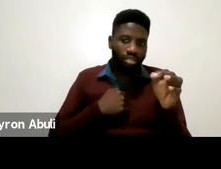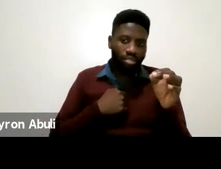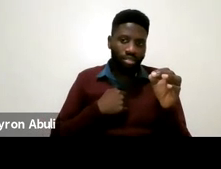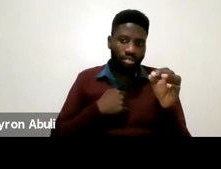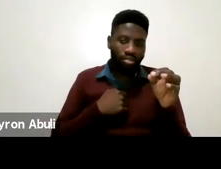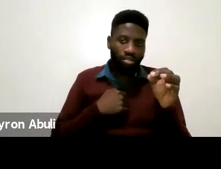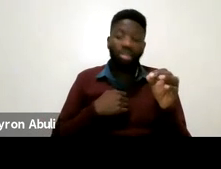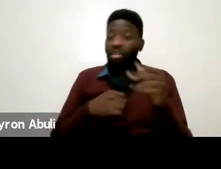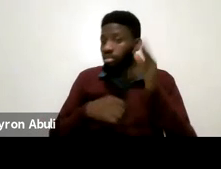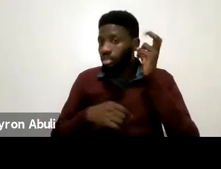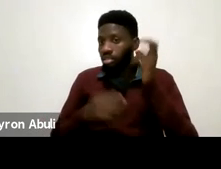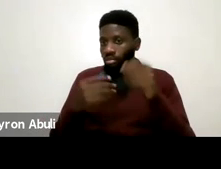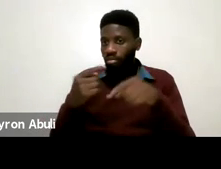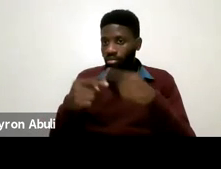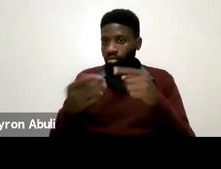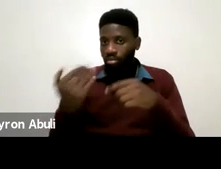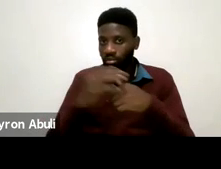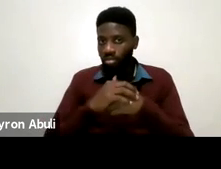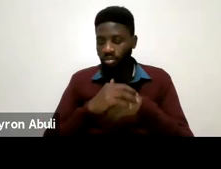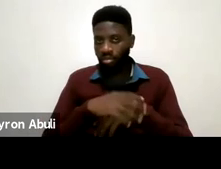I'm listening. Go ahead, please.